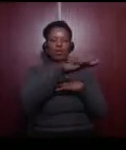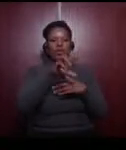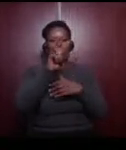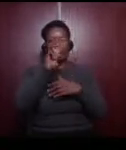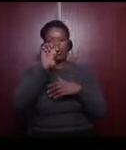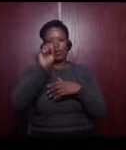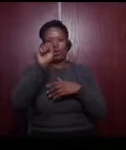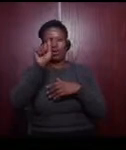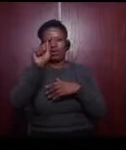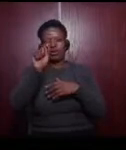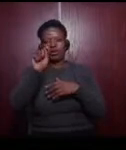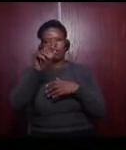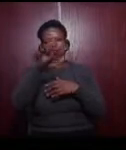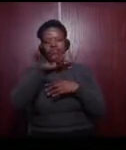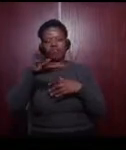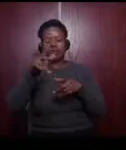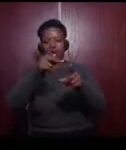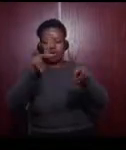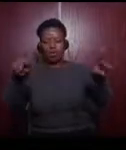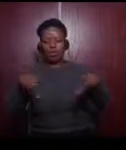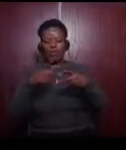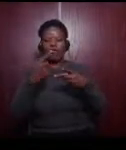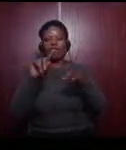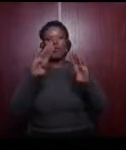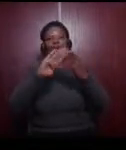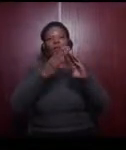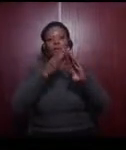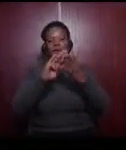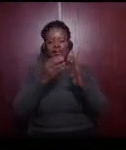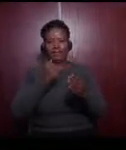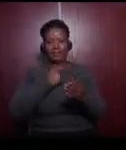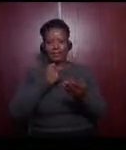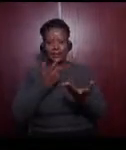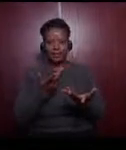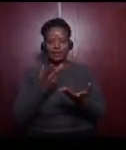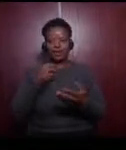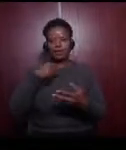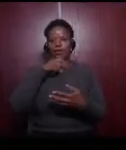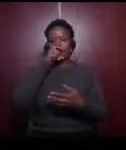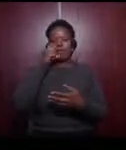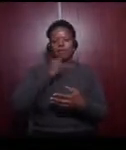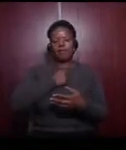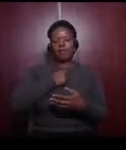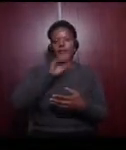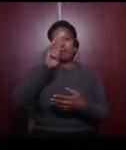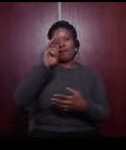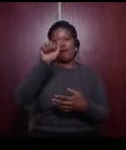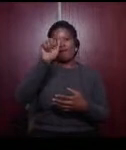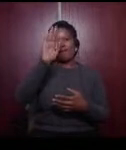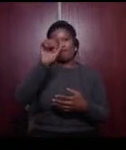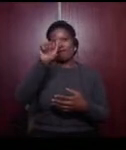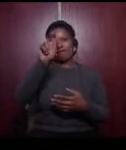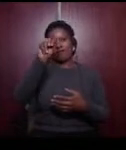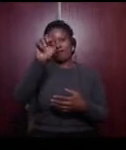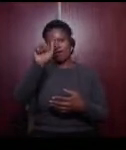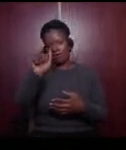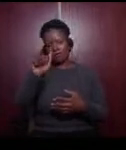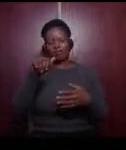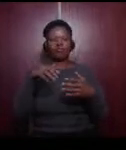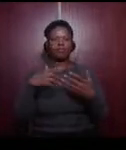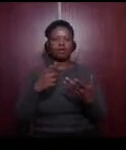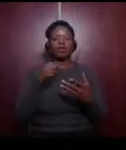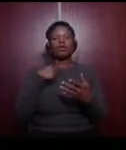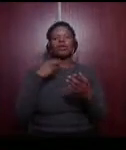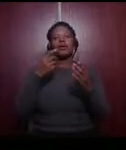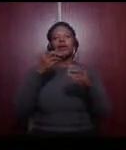Mdumaya. My issues here concerning this fundraising act. One of the